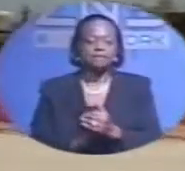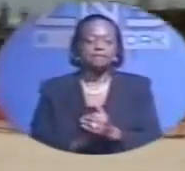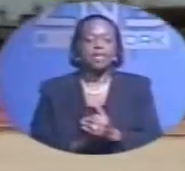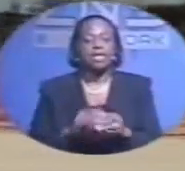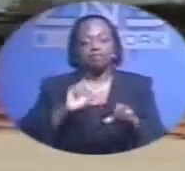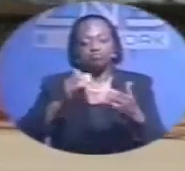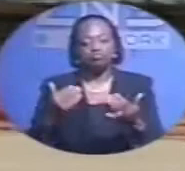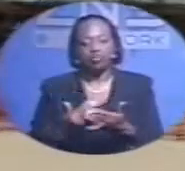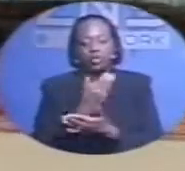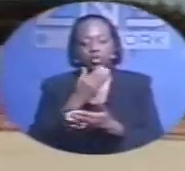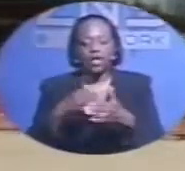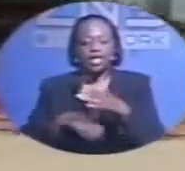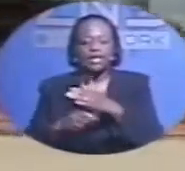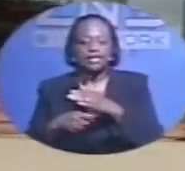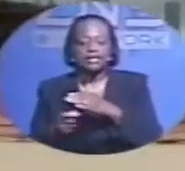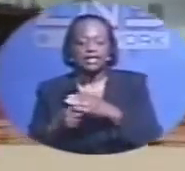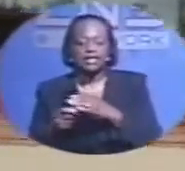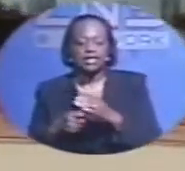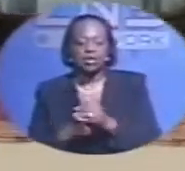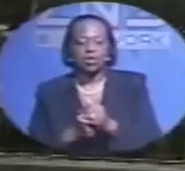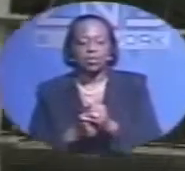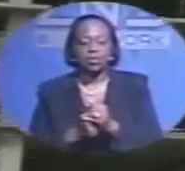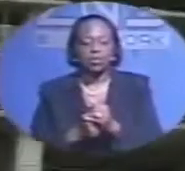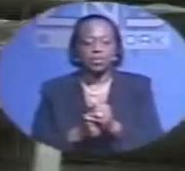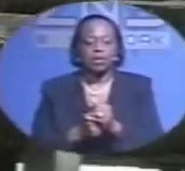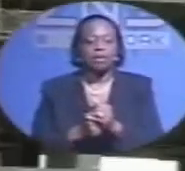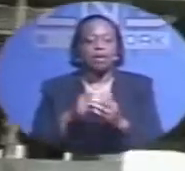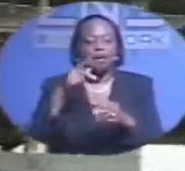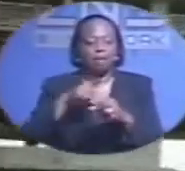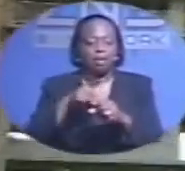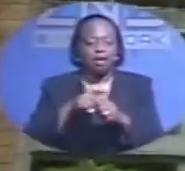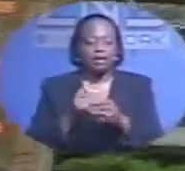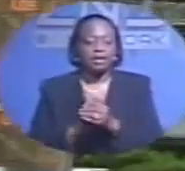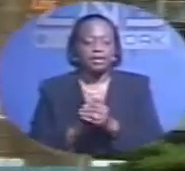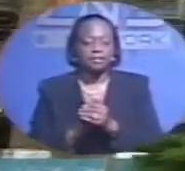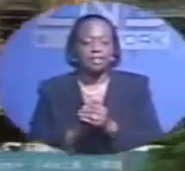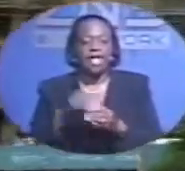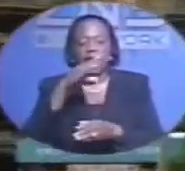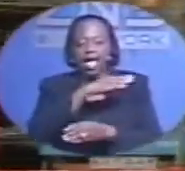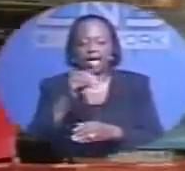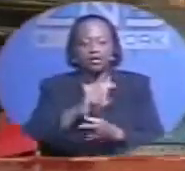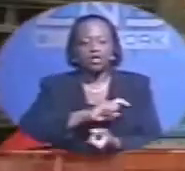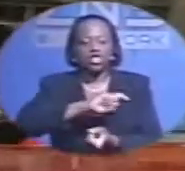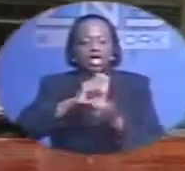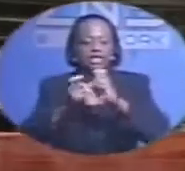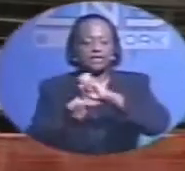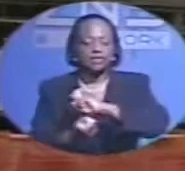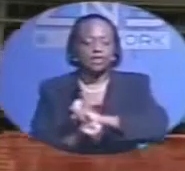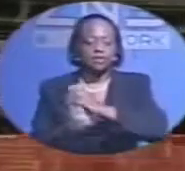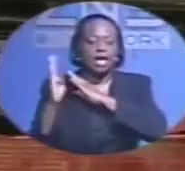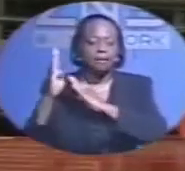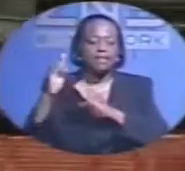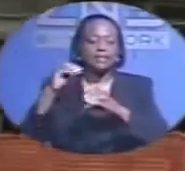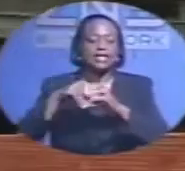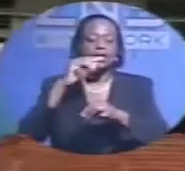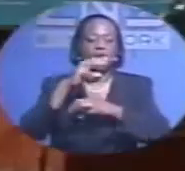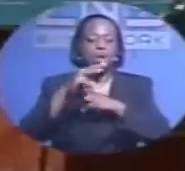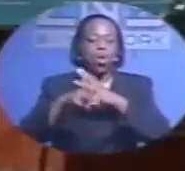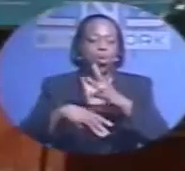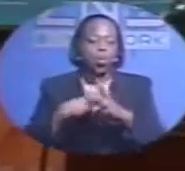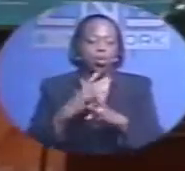partner that will coincide with Genting World Casino's future presence in Bimini and will transform the Bahamas into a world-renowned gaming